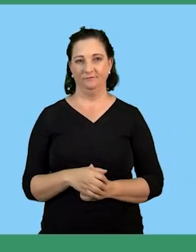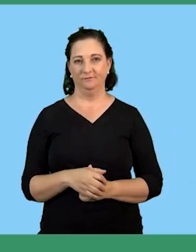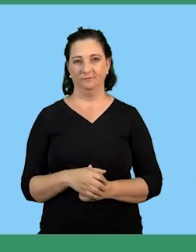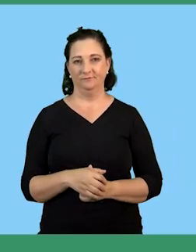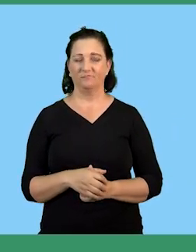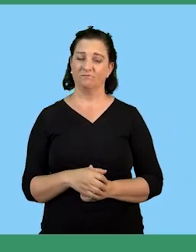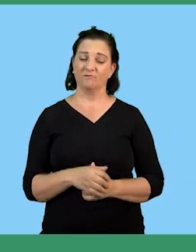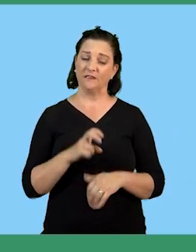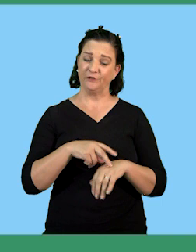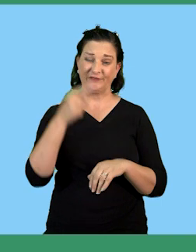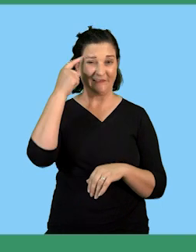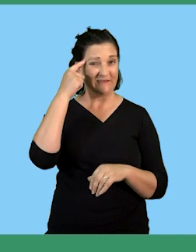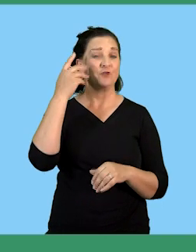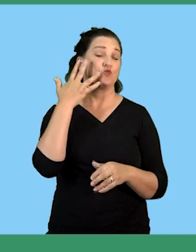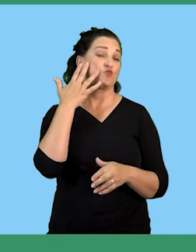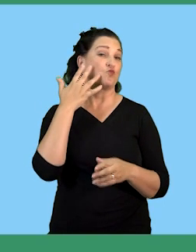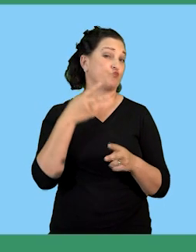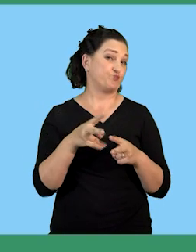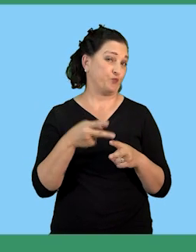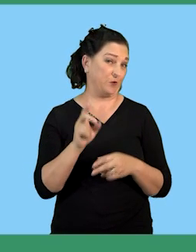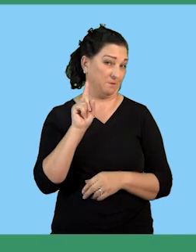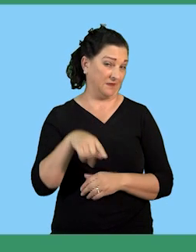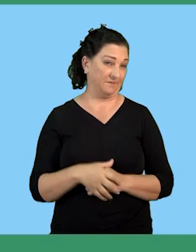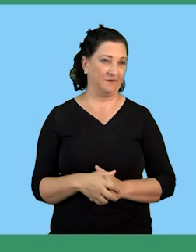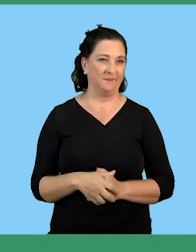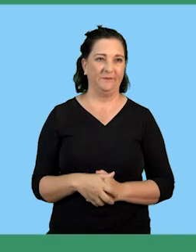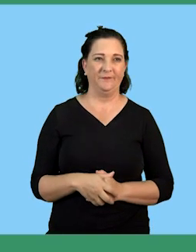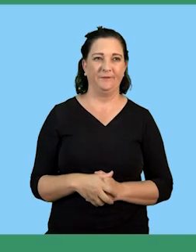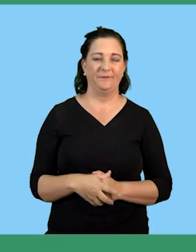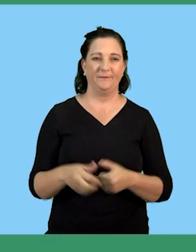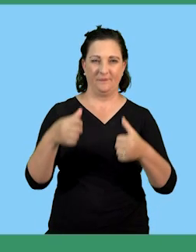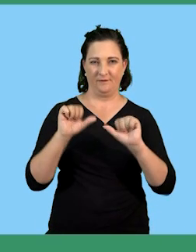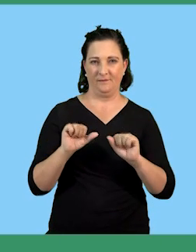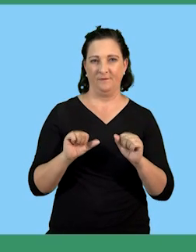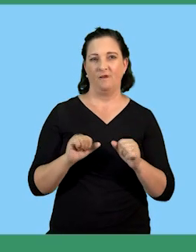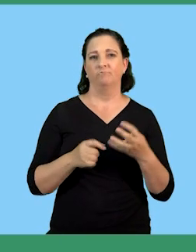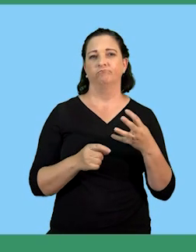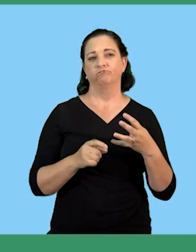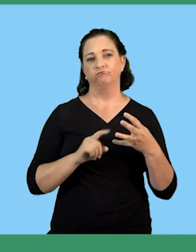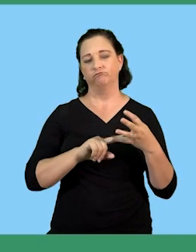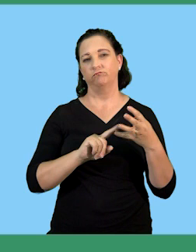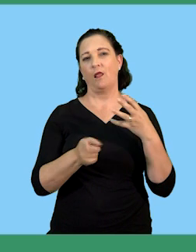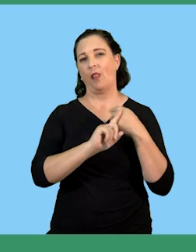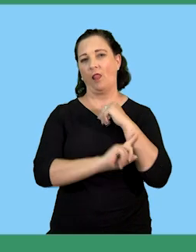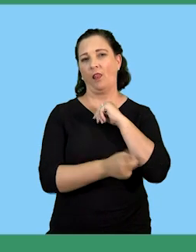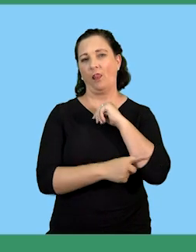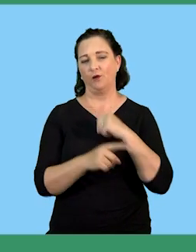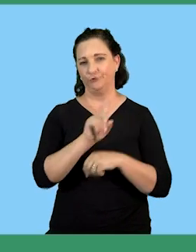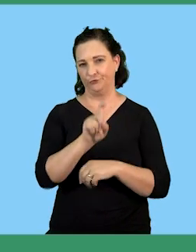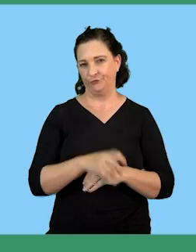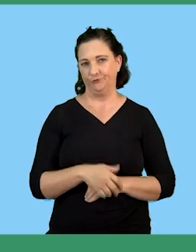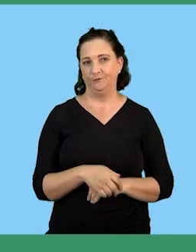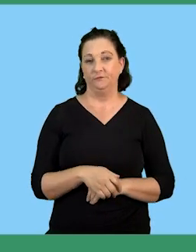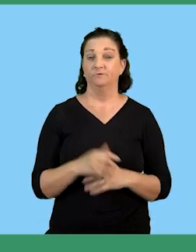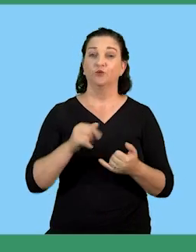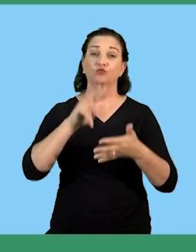to consider when they are preparing support materials. All right, and then we're going to the last question.